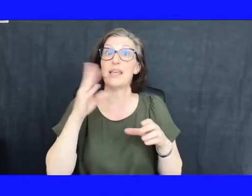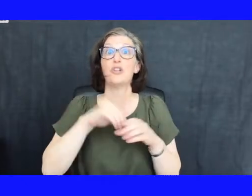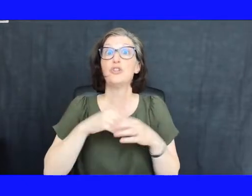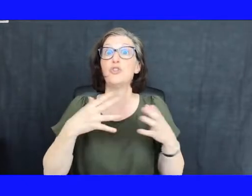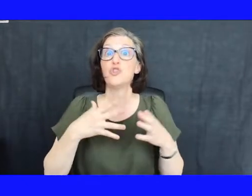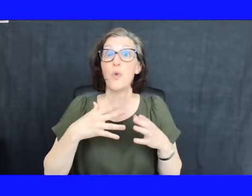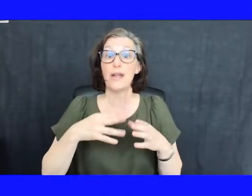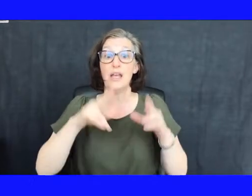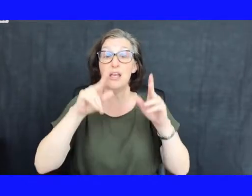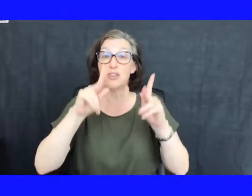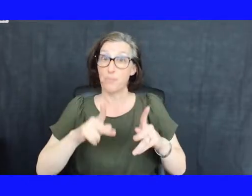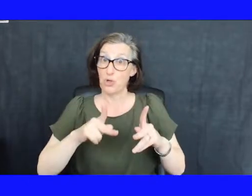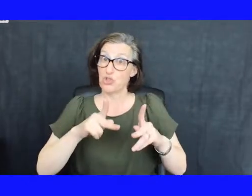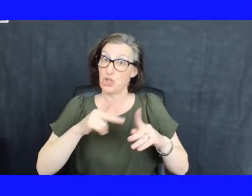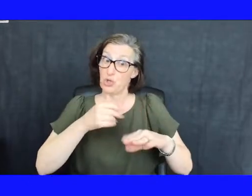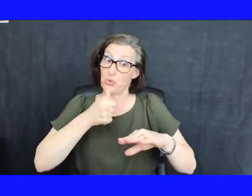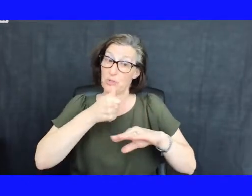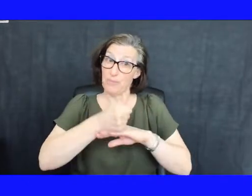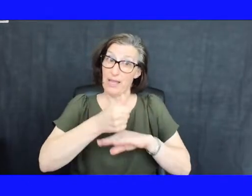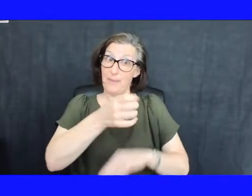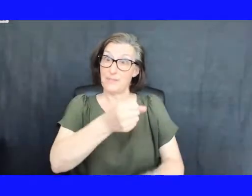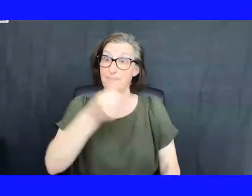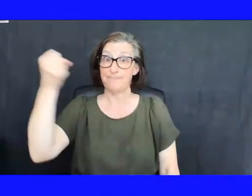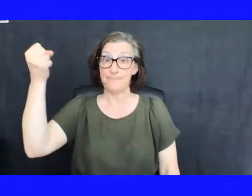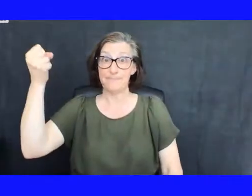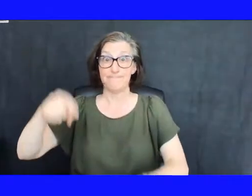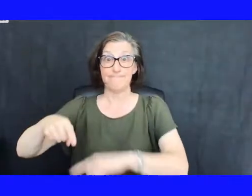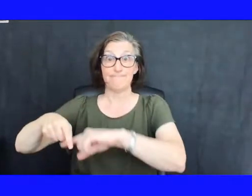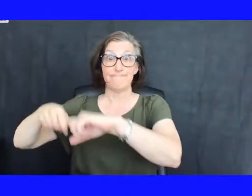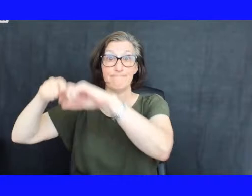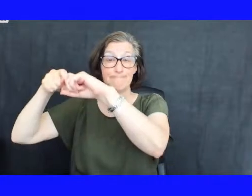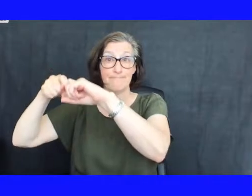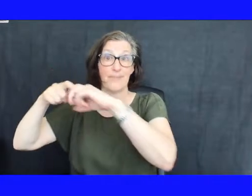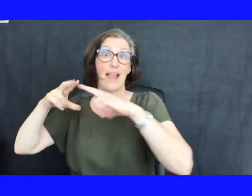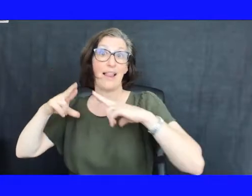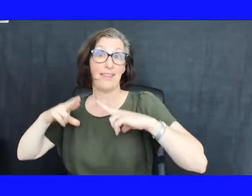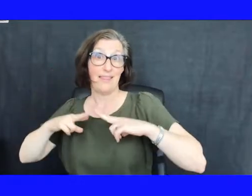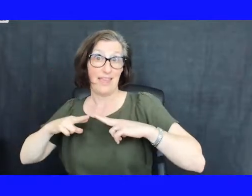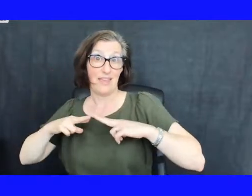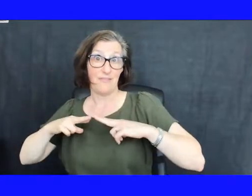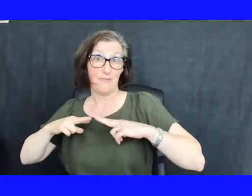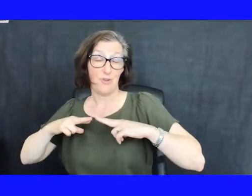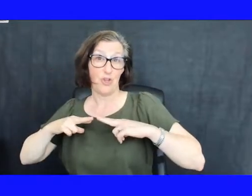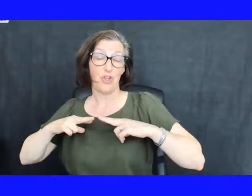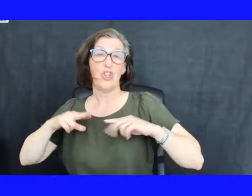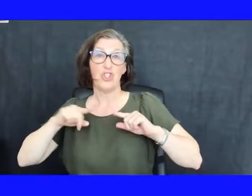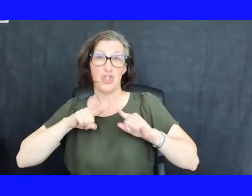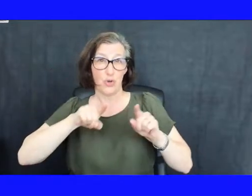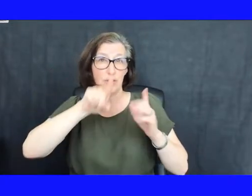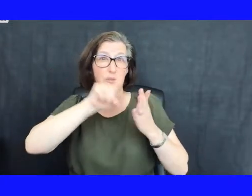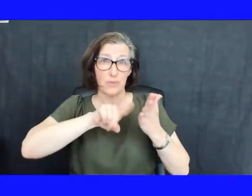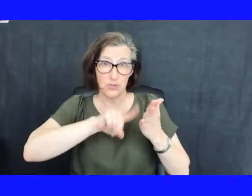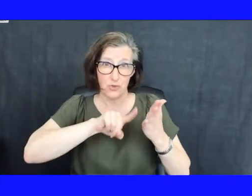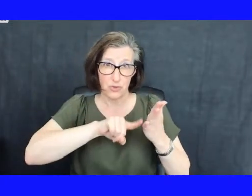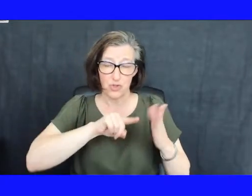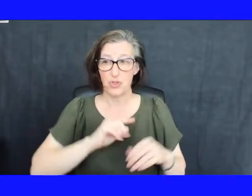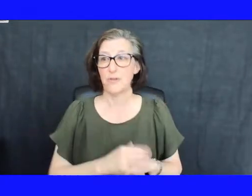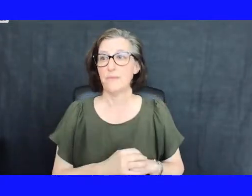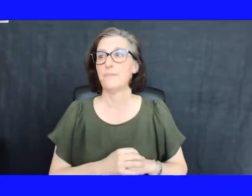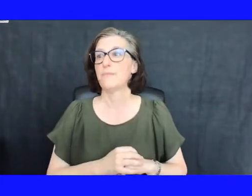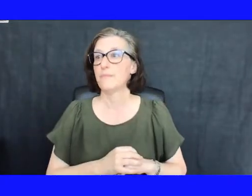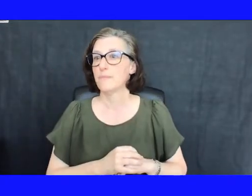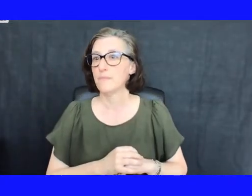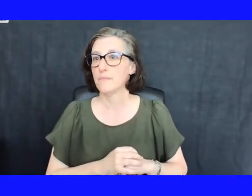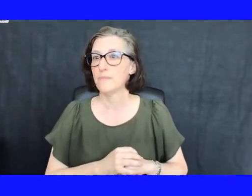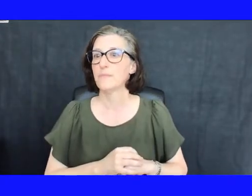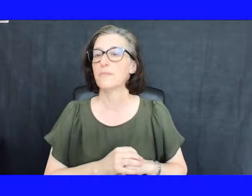institution. I think that may be good, because I think the question that Dr. Morse is asking is quite important. And